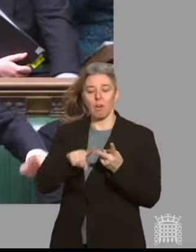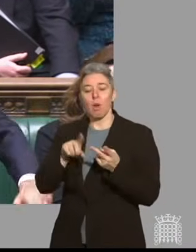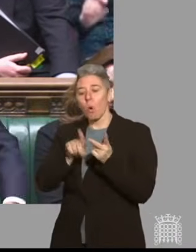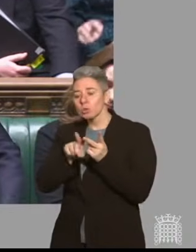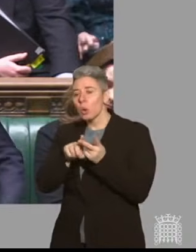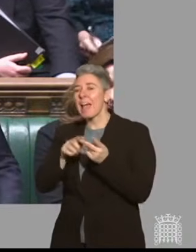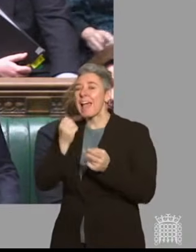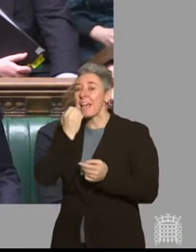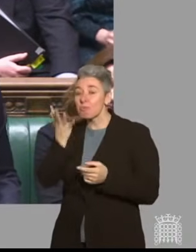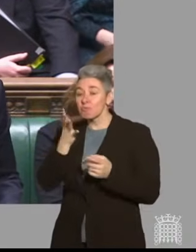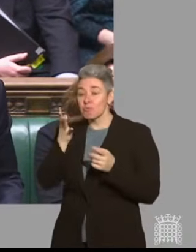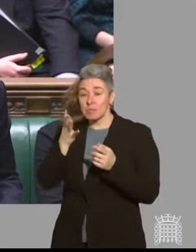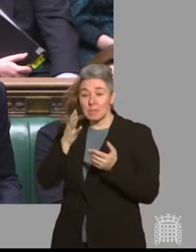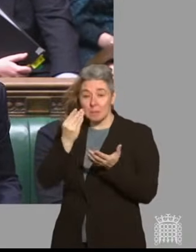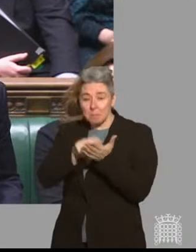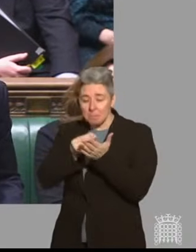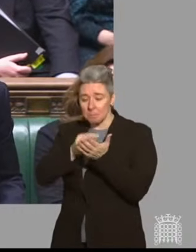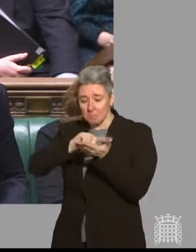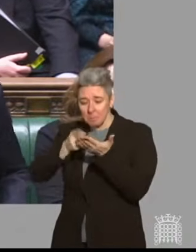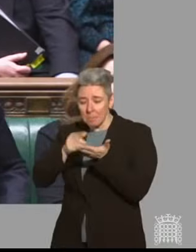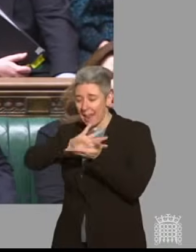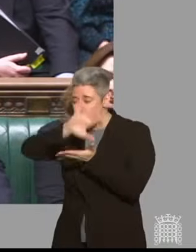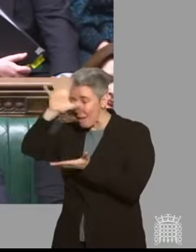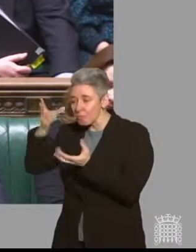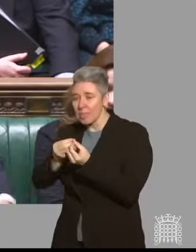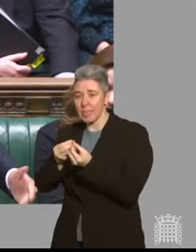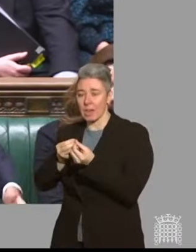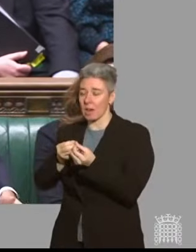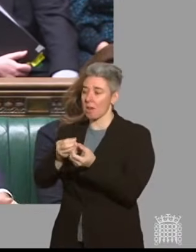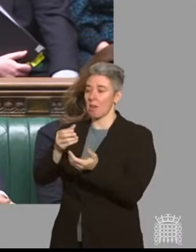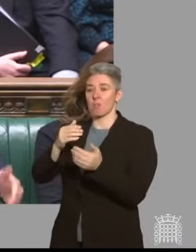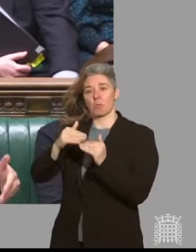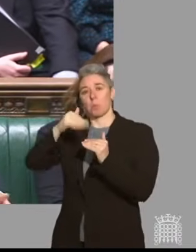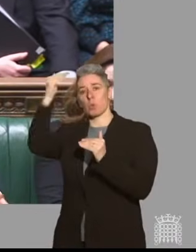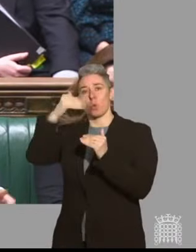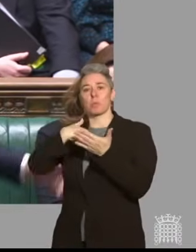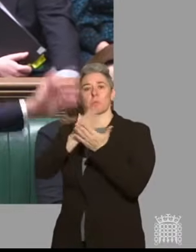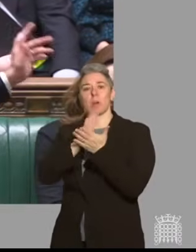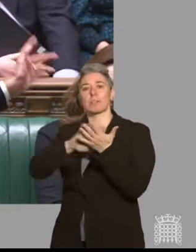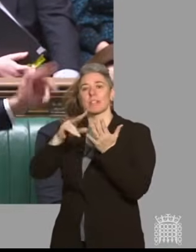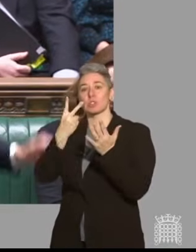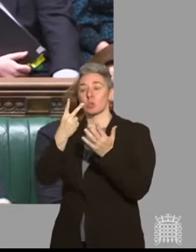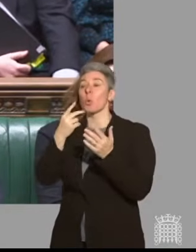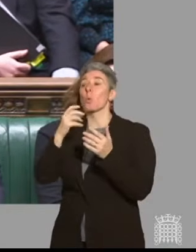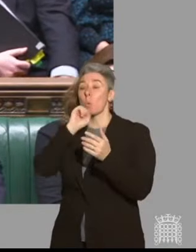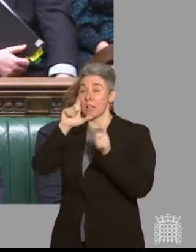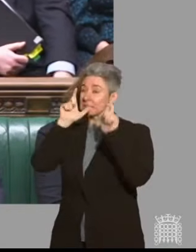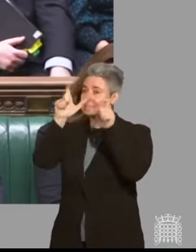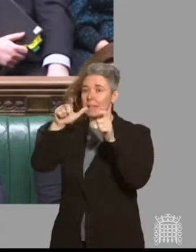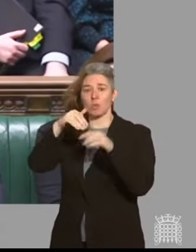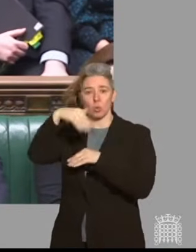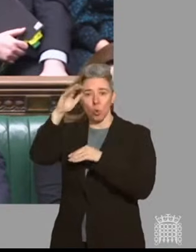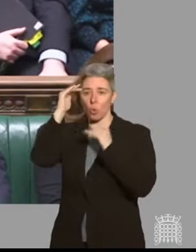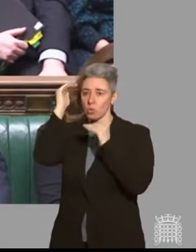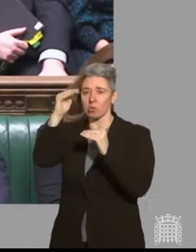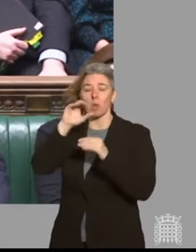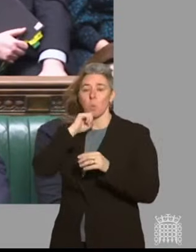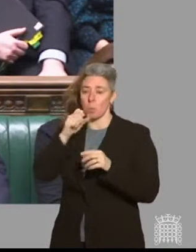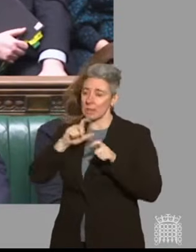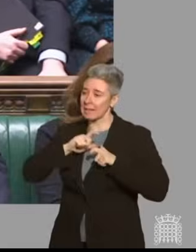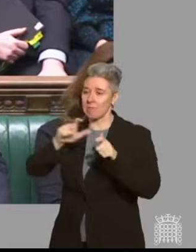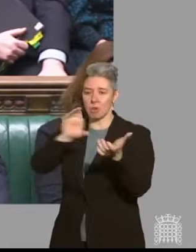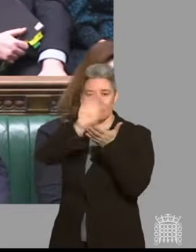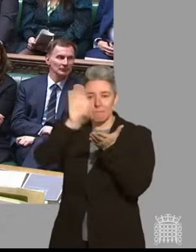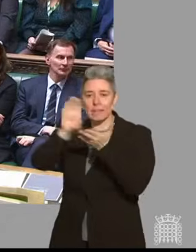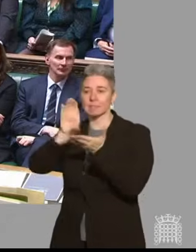the northern bit of HS2 will stay in the north, being invested in services that people use, like local buses, and will be delivered